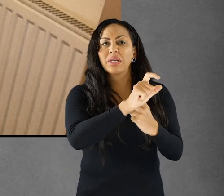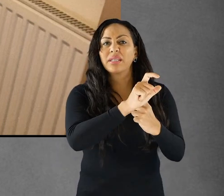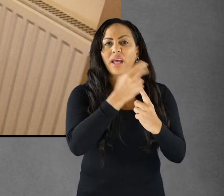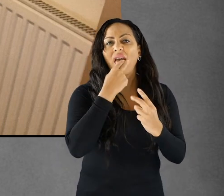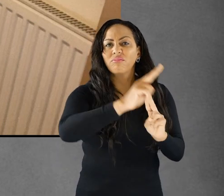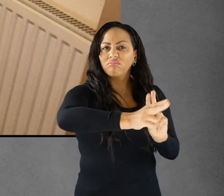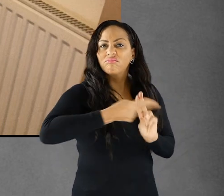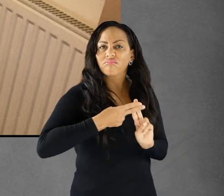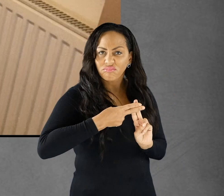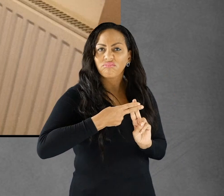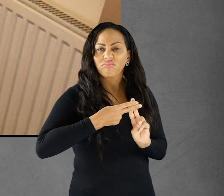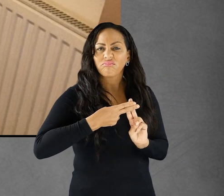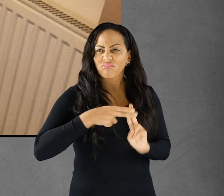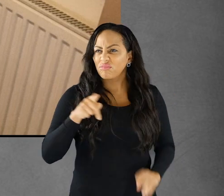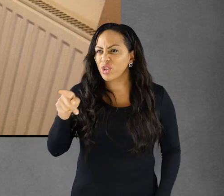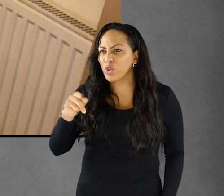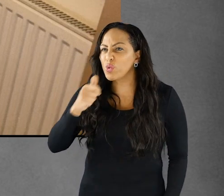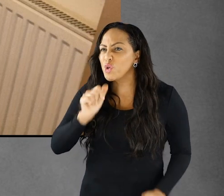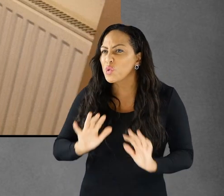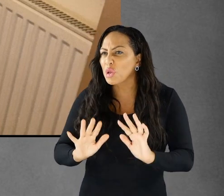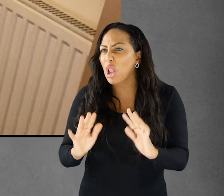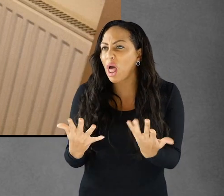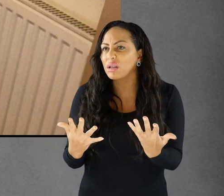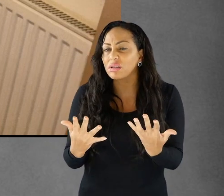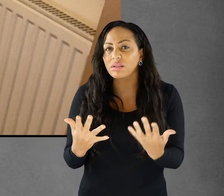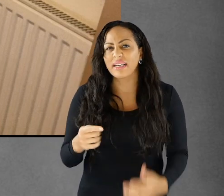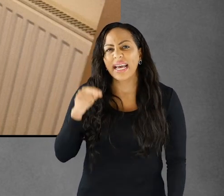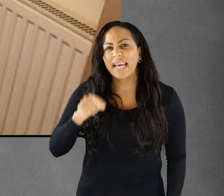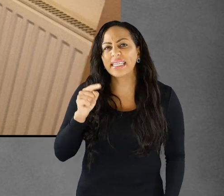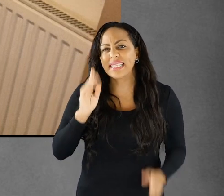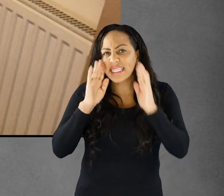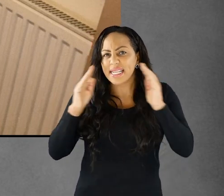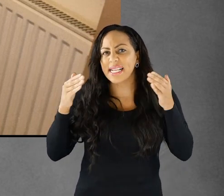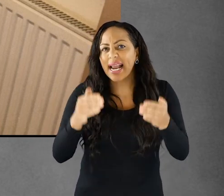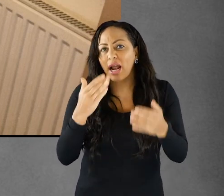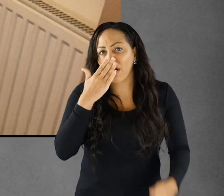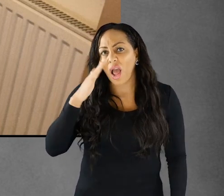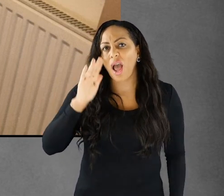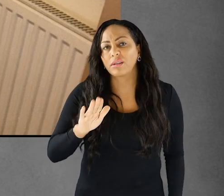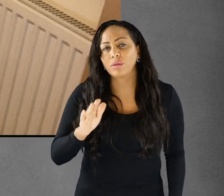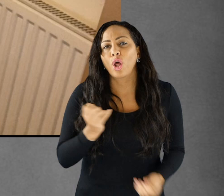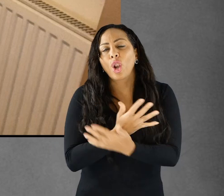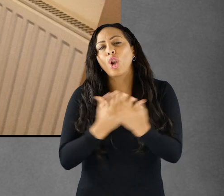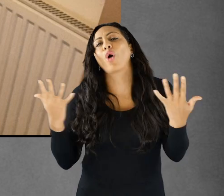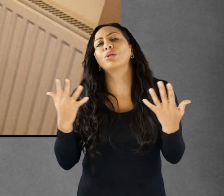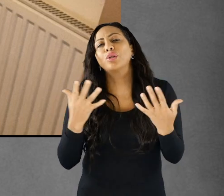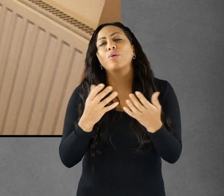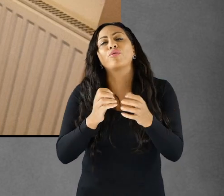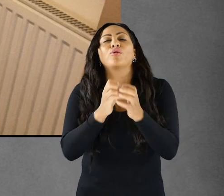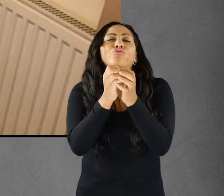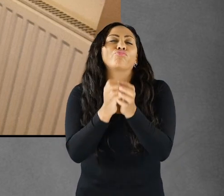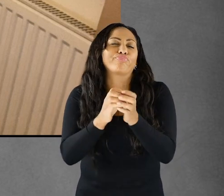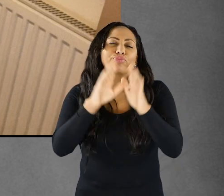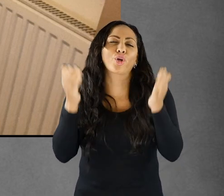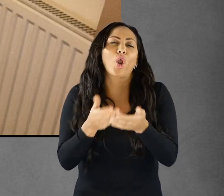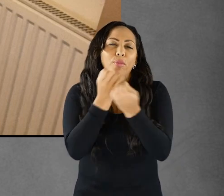community as useless. It's this myopic attitude that has held many disabled creatives from global